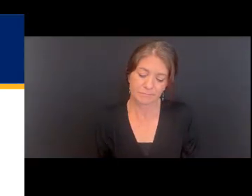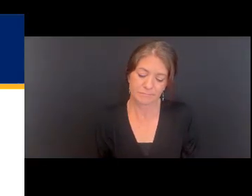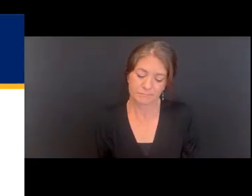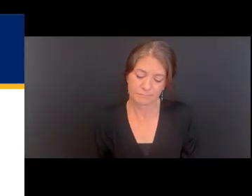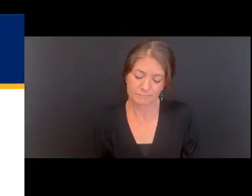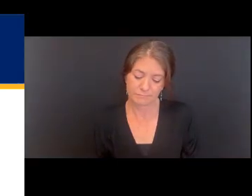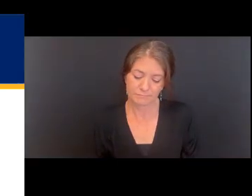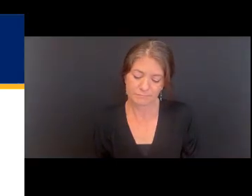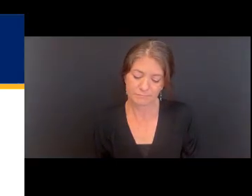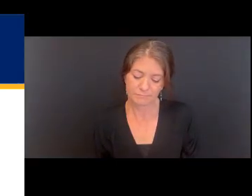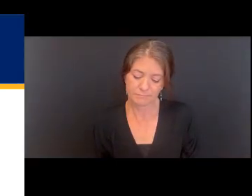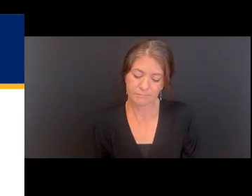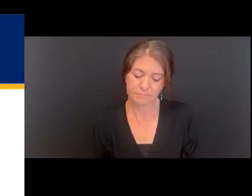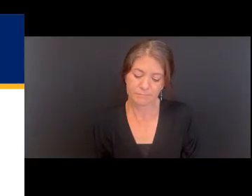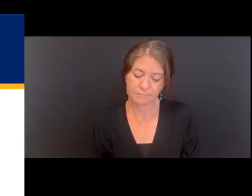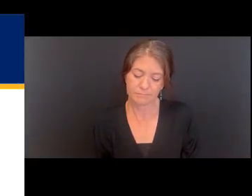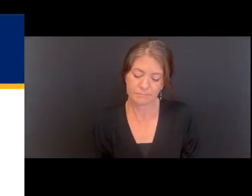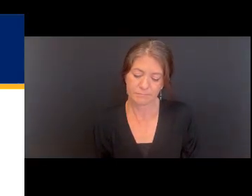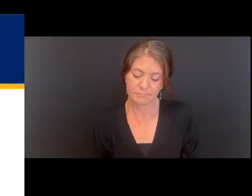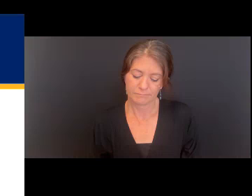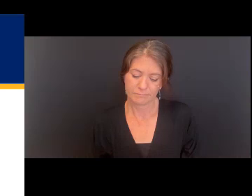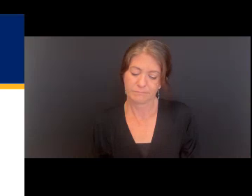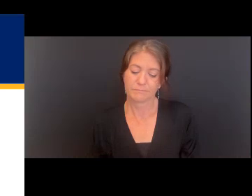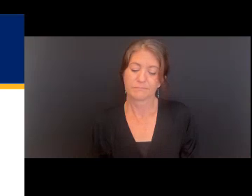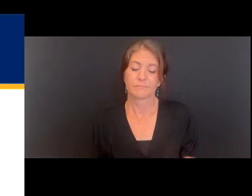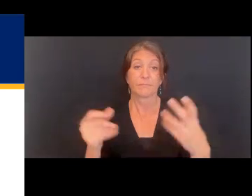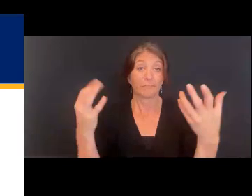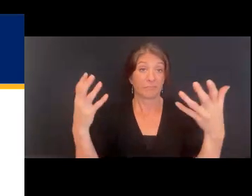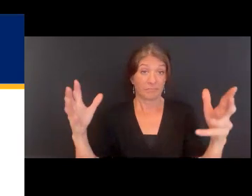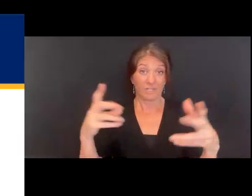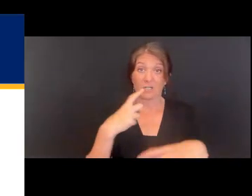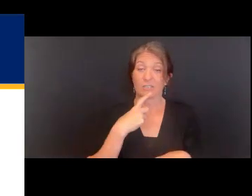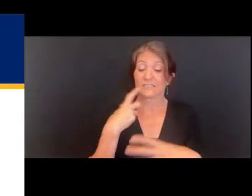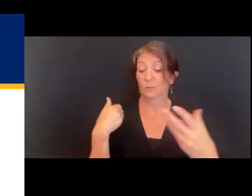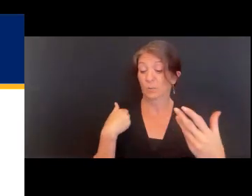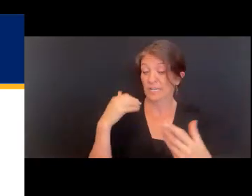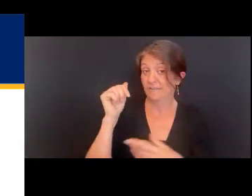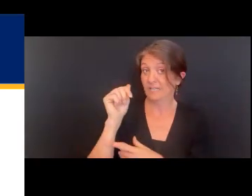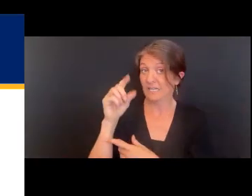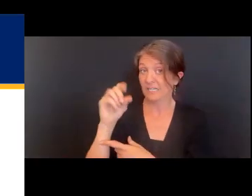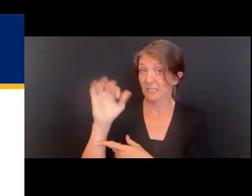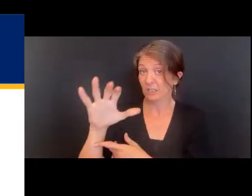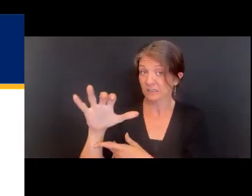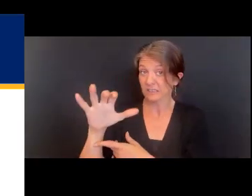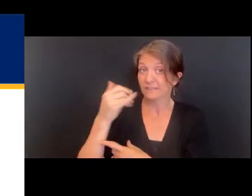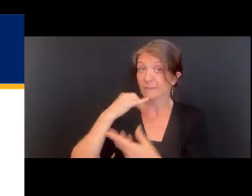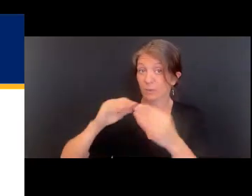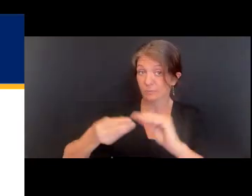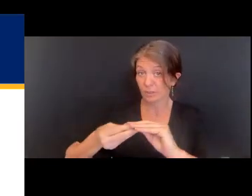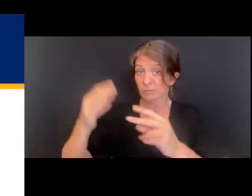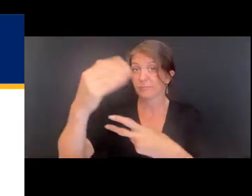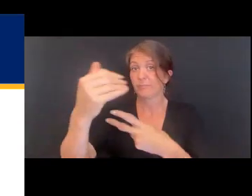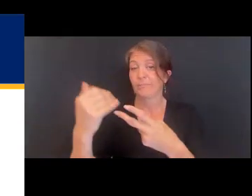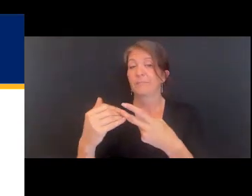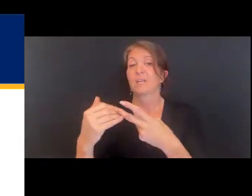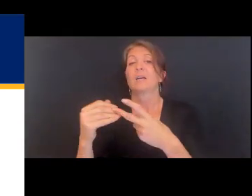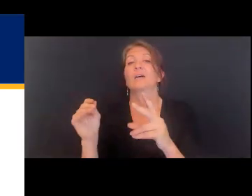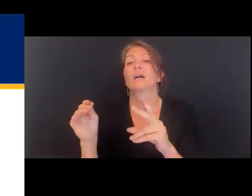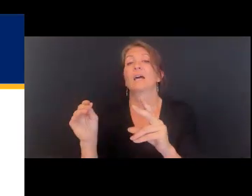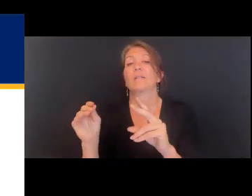So like I discussed, we have the ADRC number. Our office at 5020 Bob Billings Parkway is